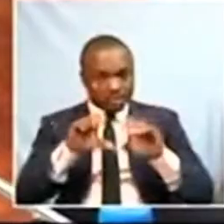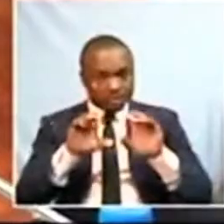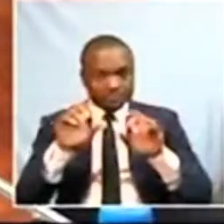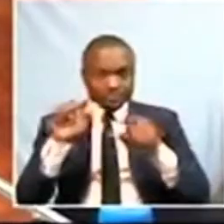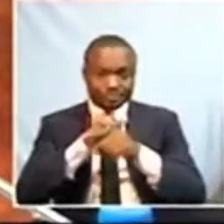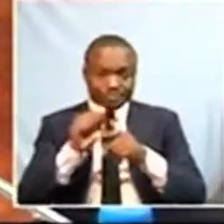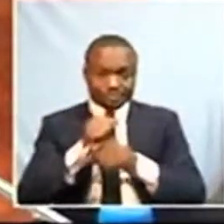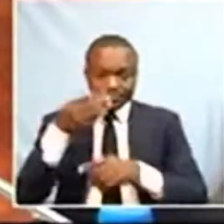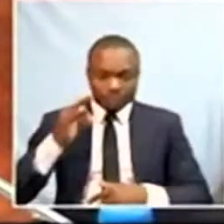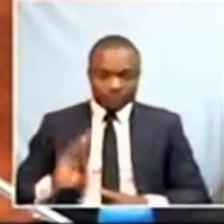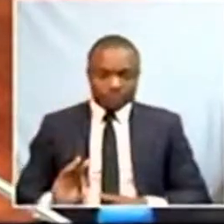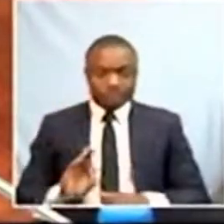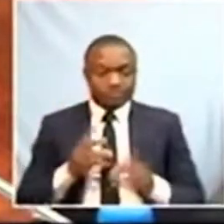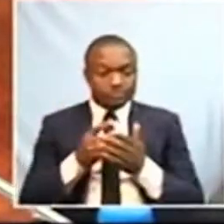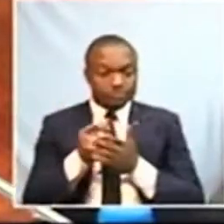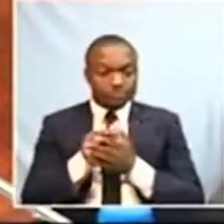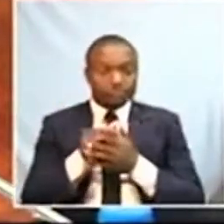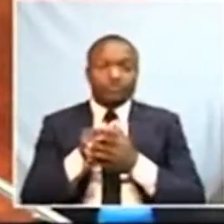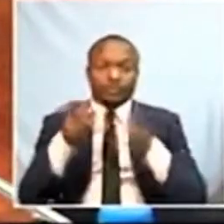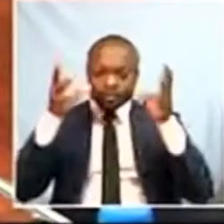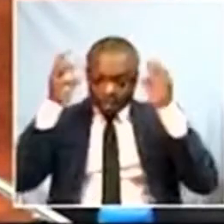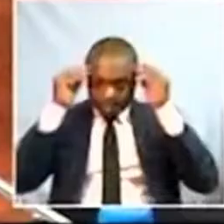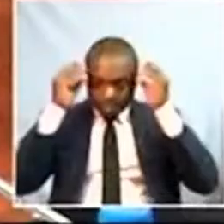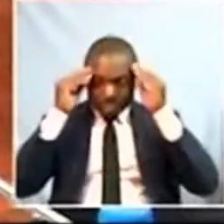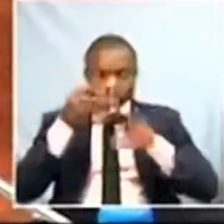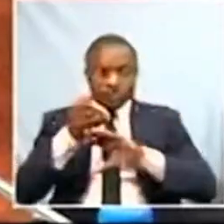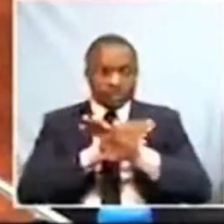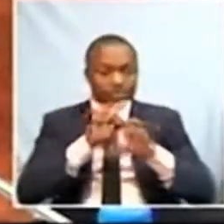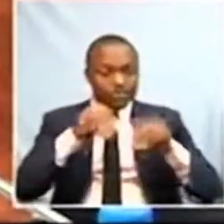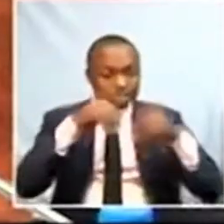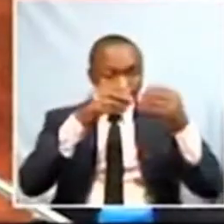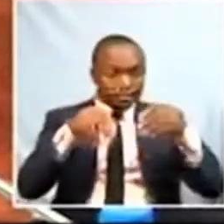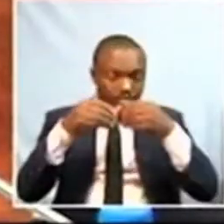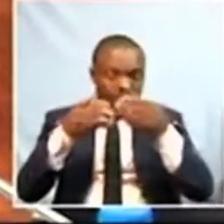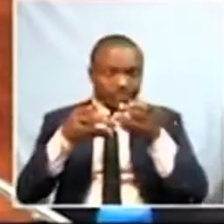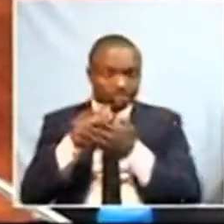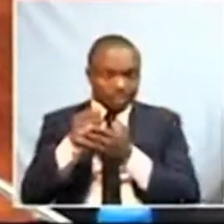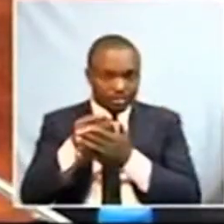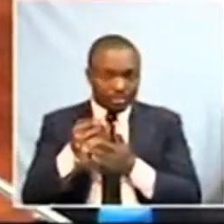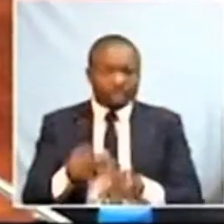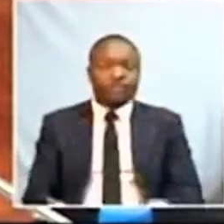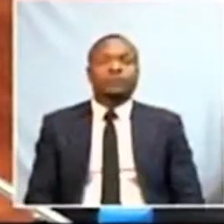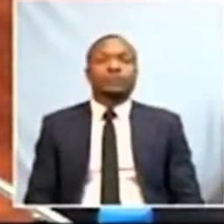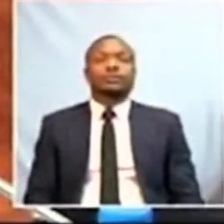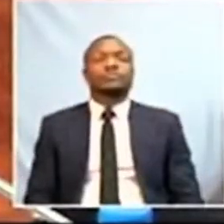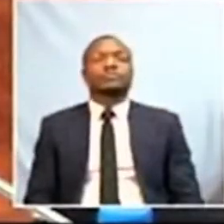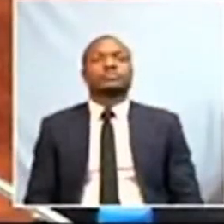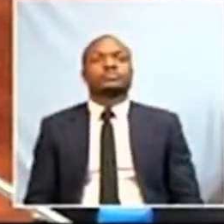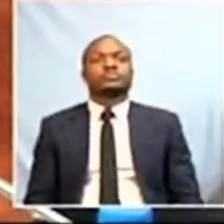train beneficiaries on financial literacy before the disbursement of funds.